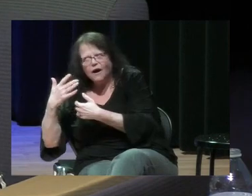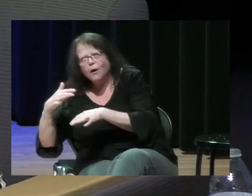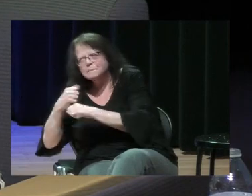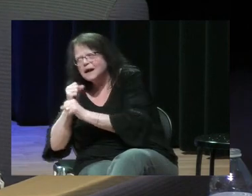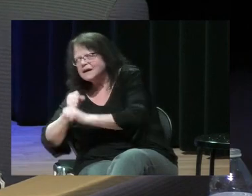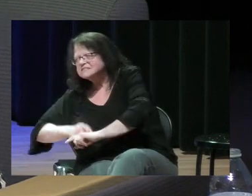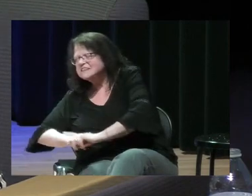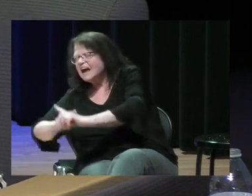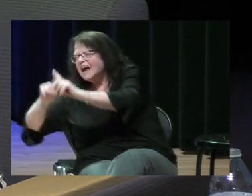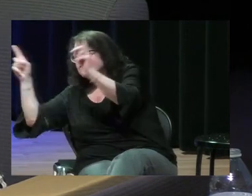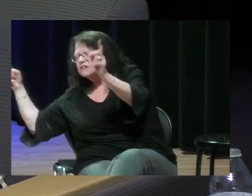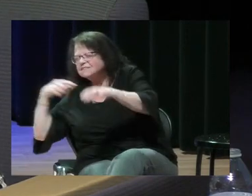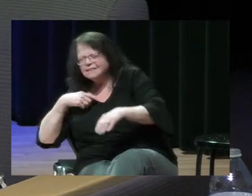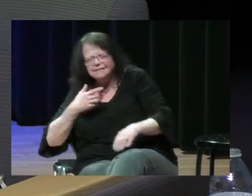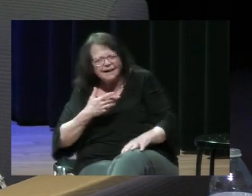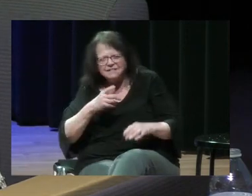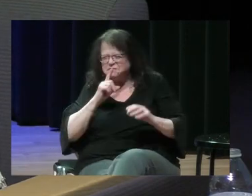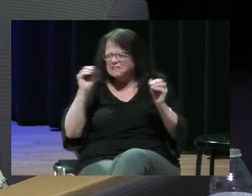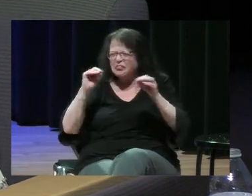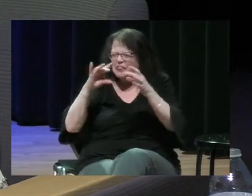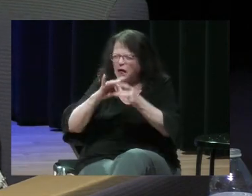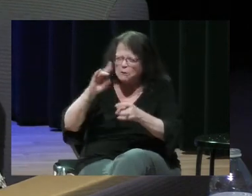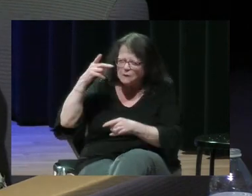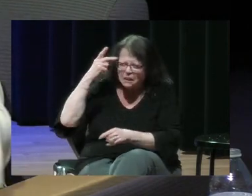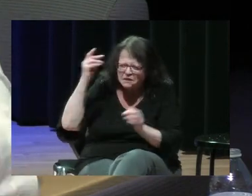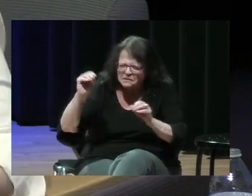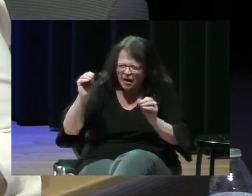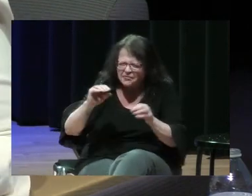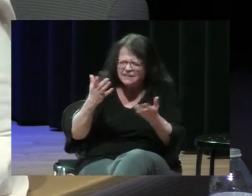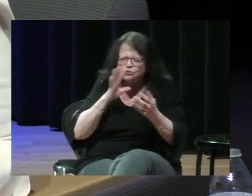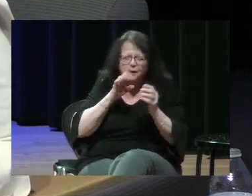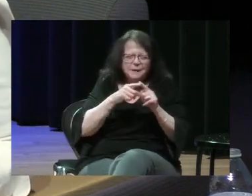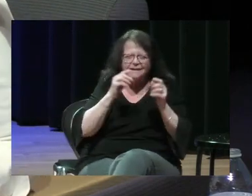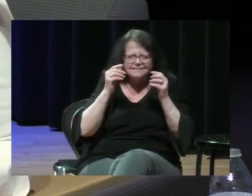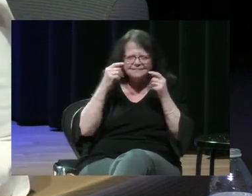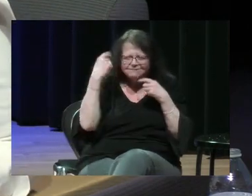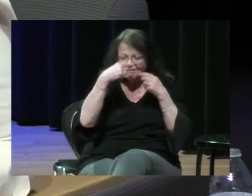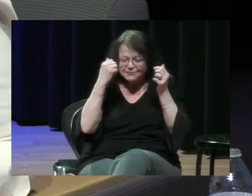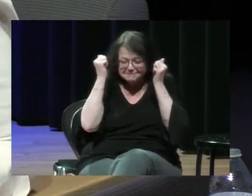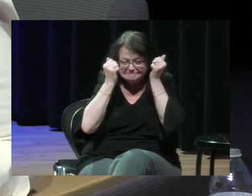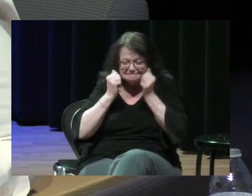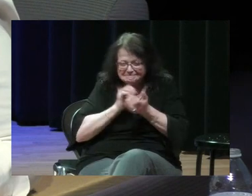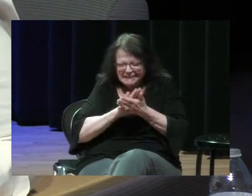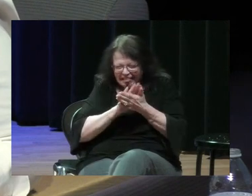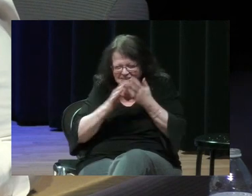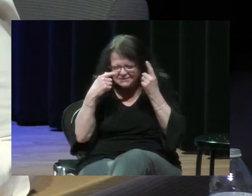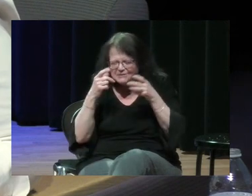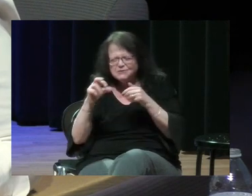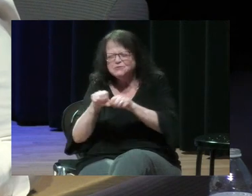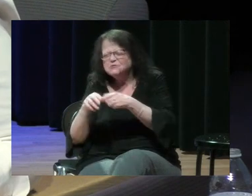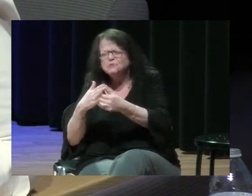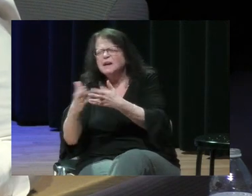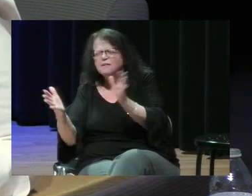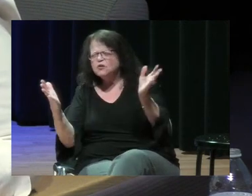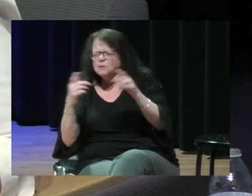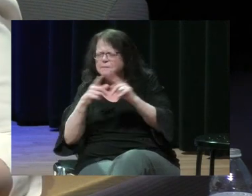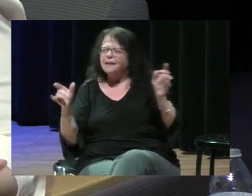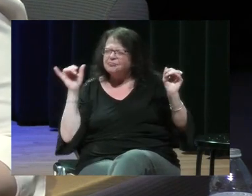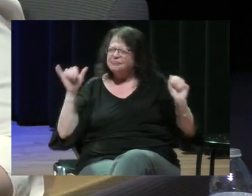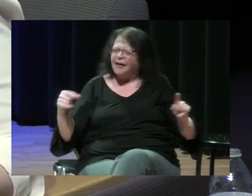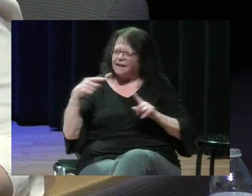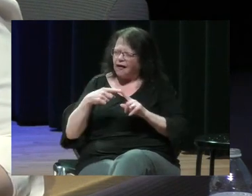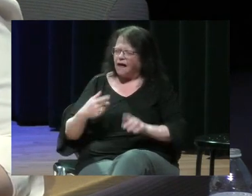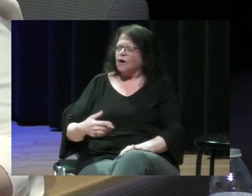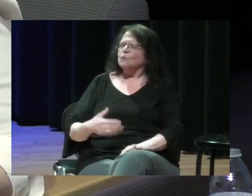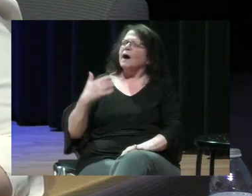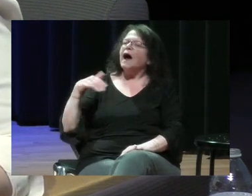just an offhanded comment I made when we were talking about facial cleanser or shoes or whatever. So what I most